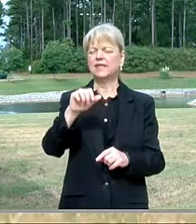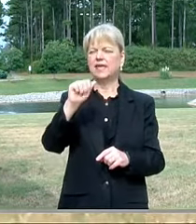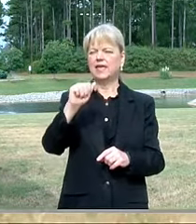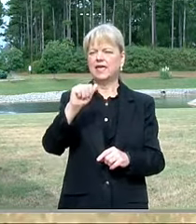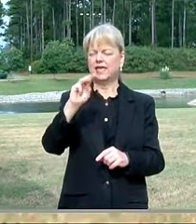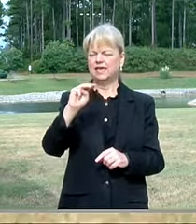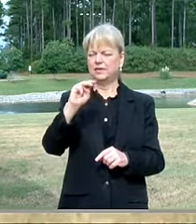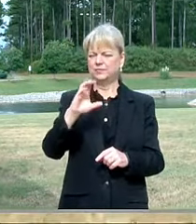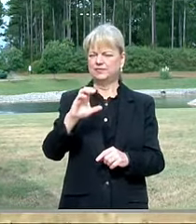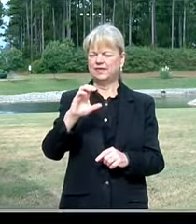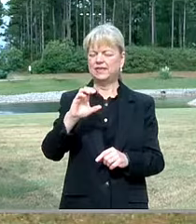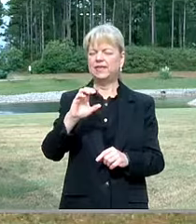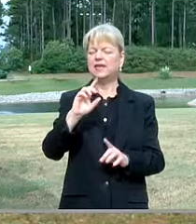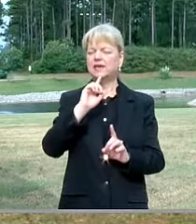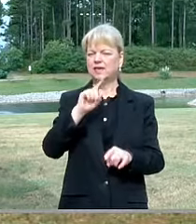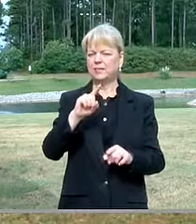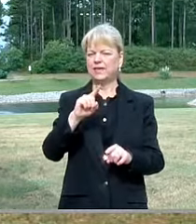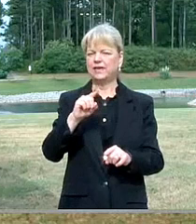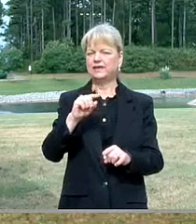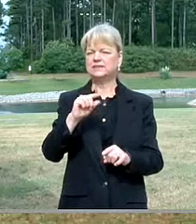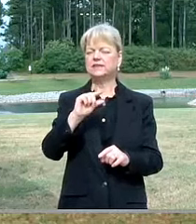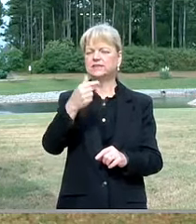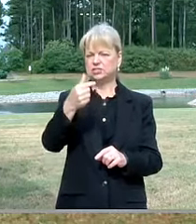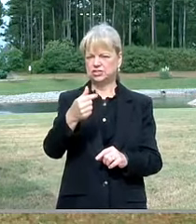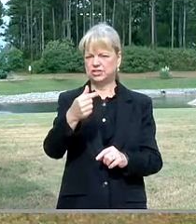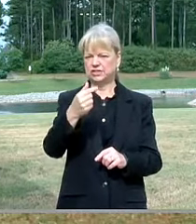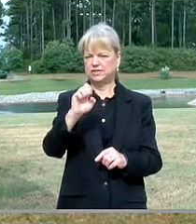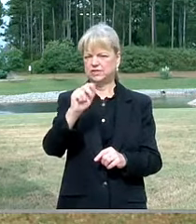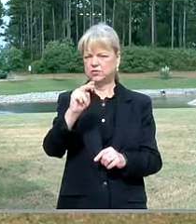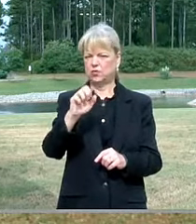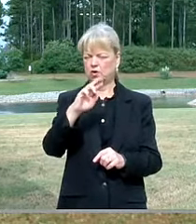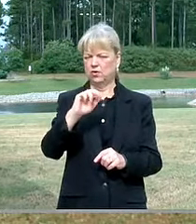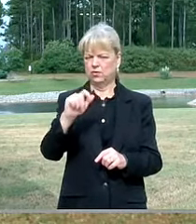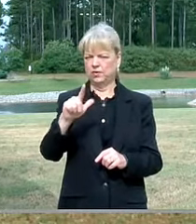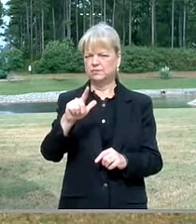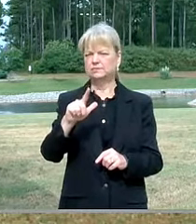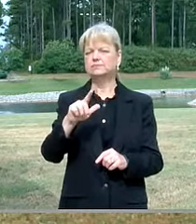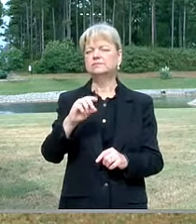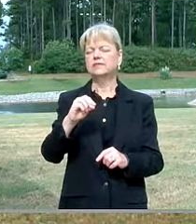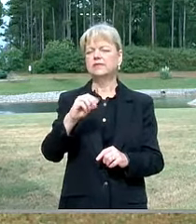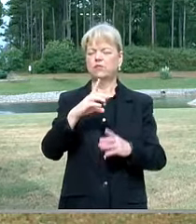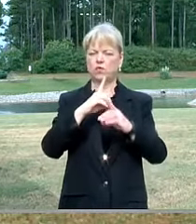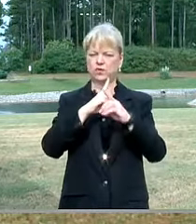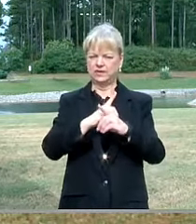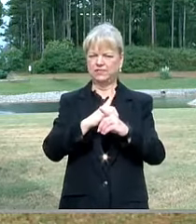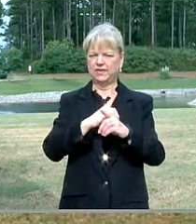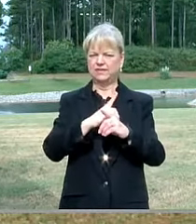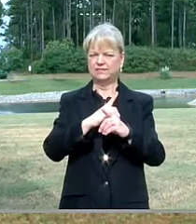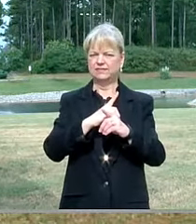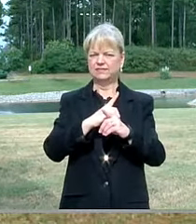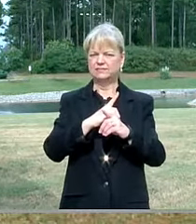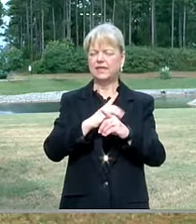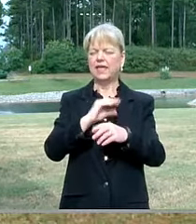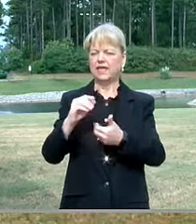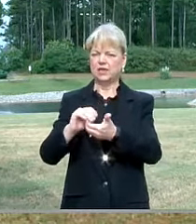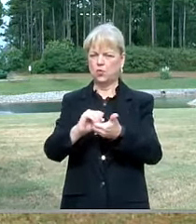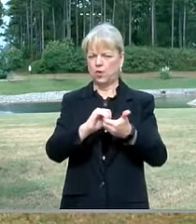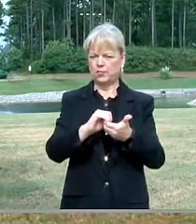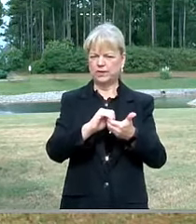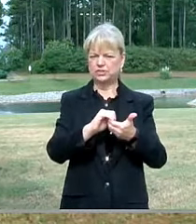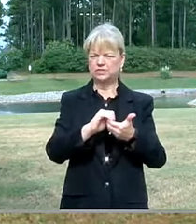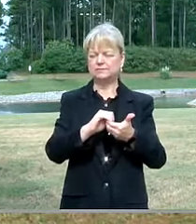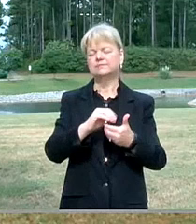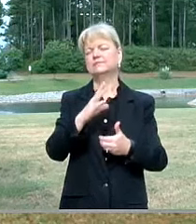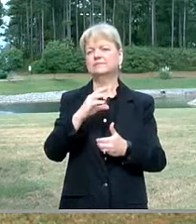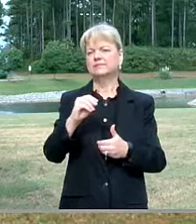Council. Mr. Patrick Mason, Deputy Assistant Secretary of the Army for Defense, Exports, and Cooperation. Mr.